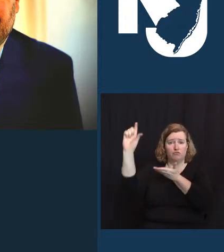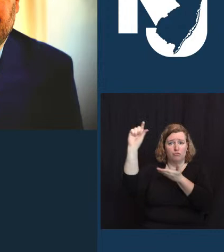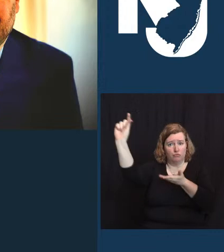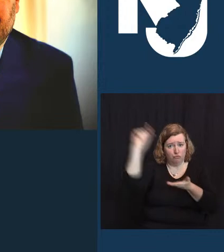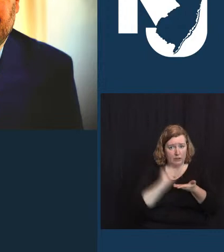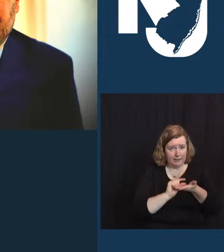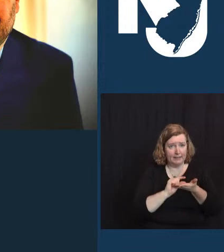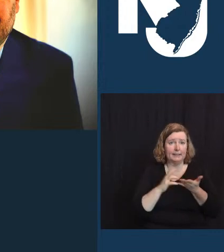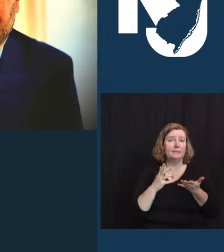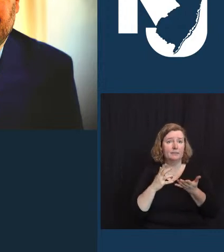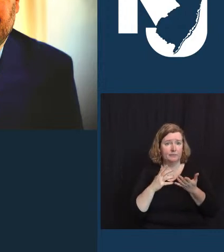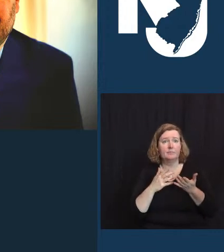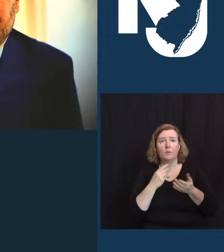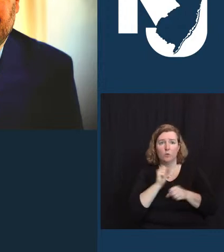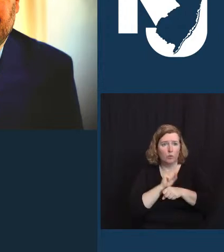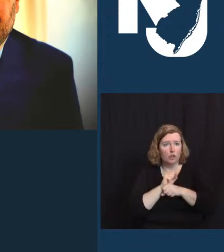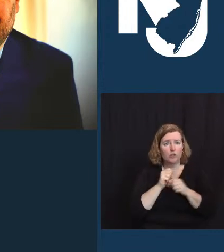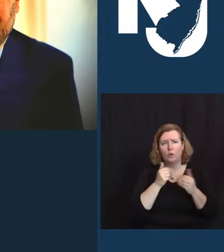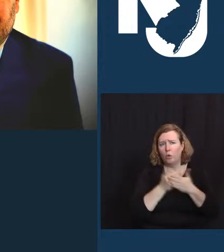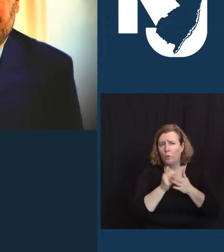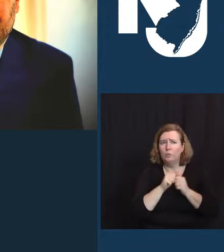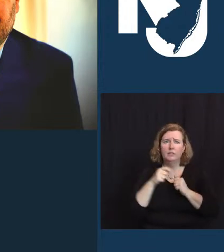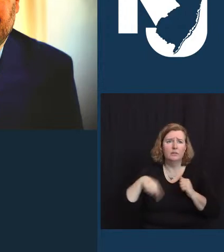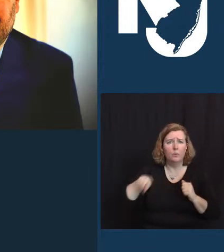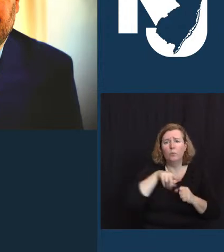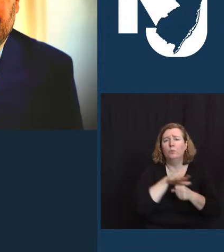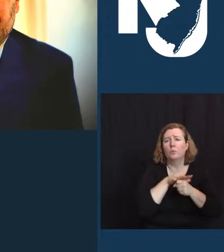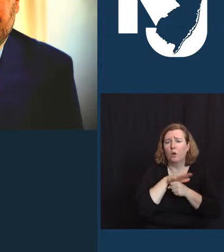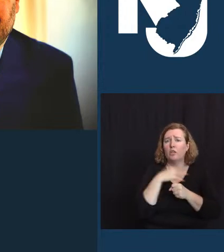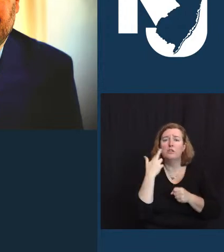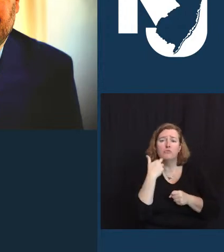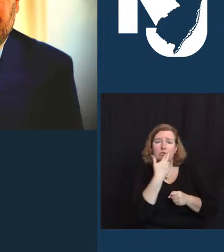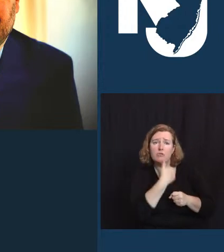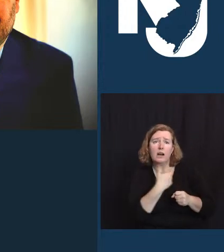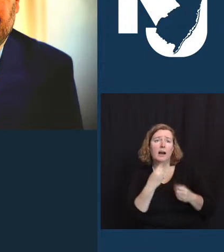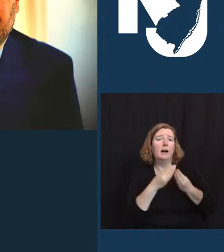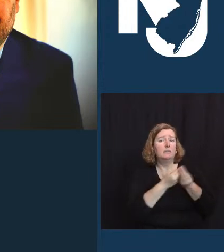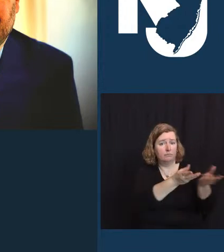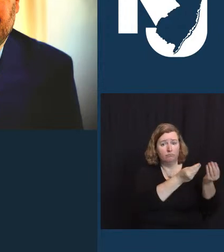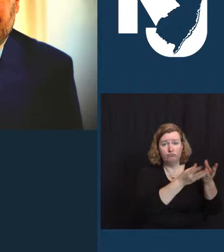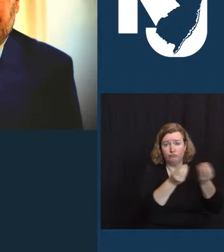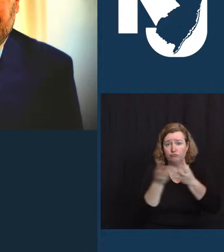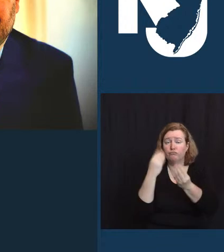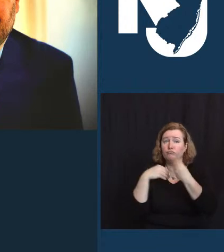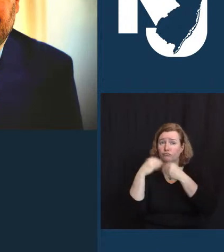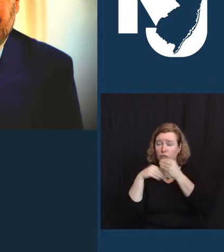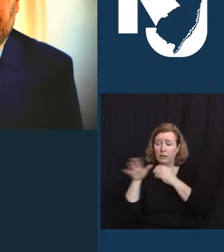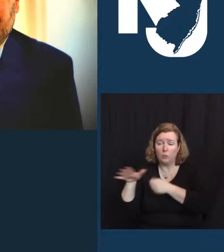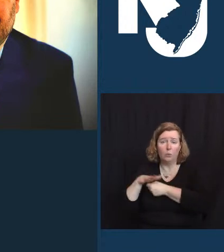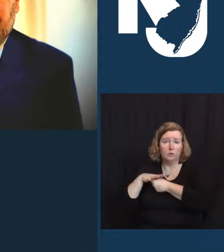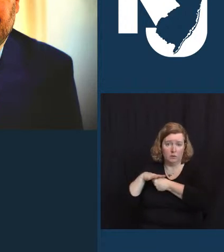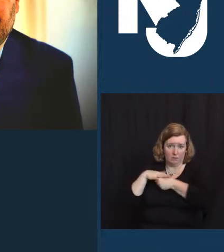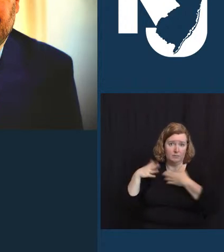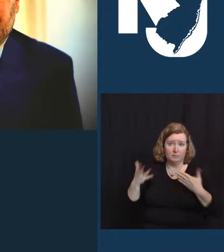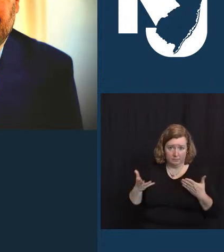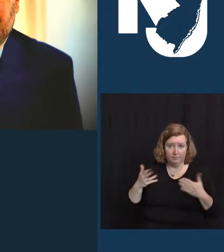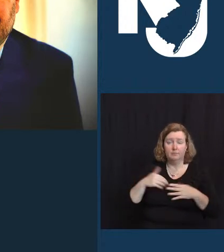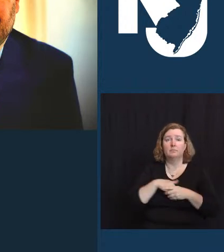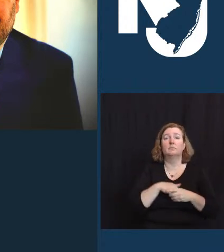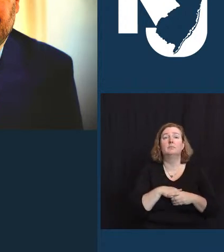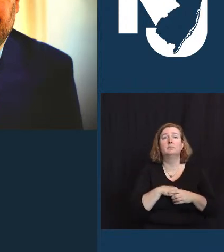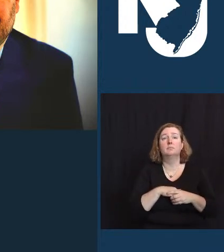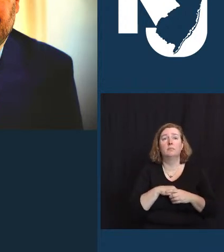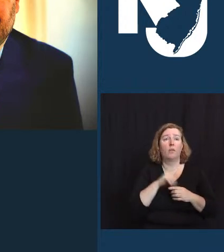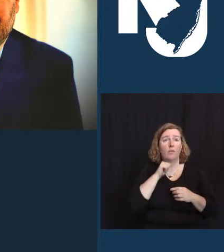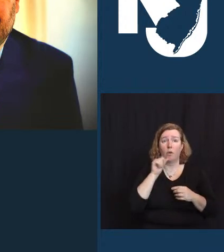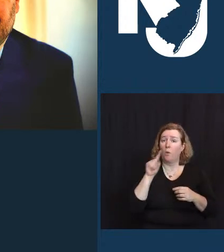mission is working with local restaurants to provide and distribute meals to those in the greater community it serves. So not only are families going to get a